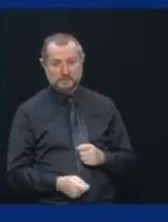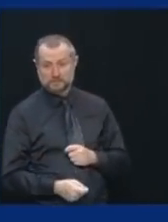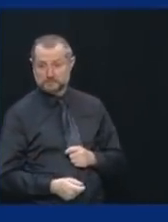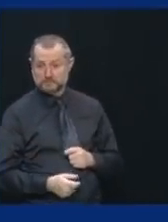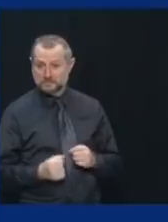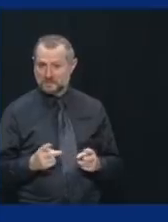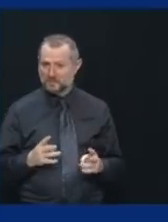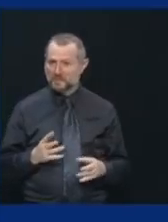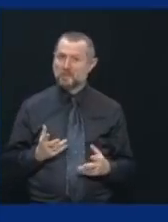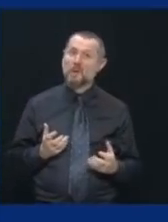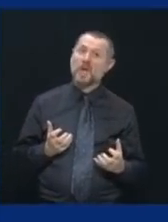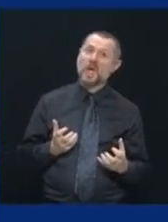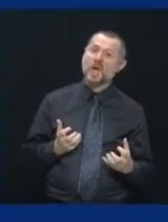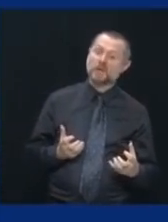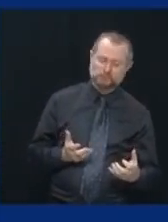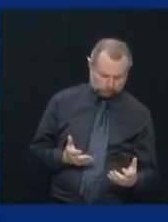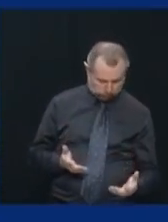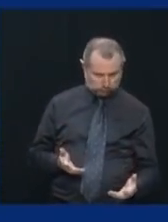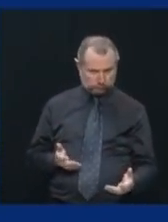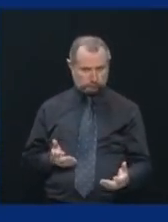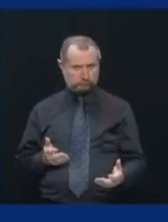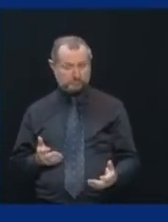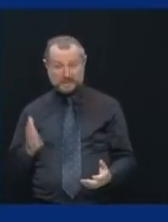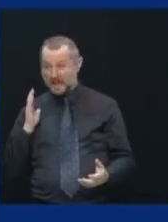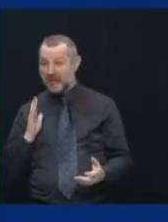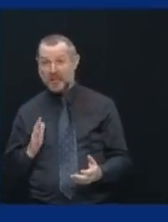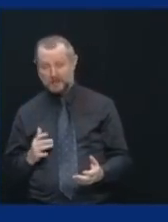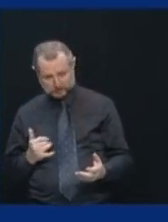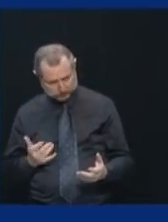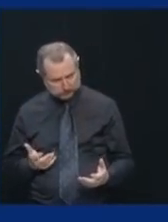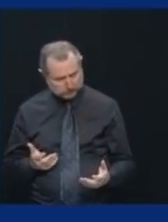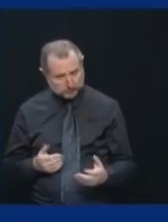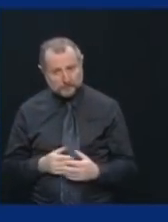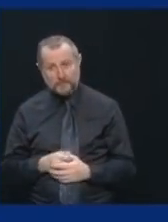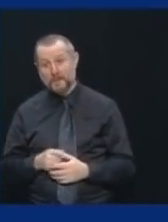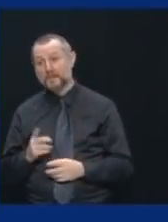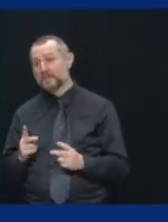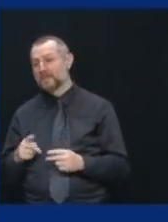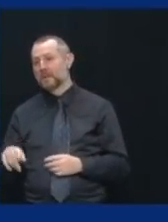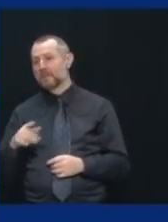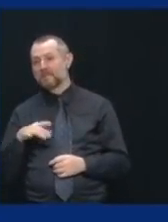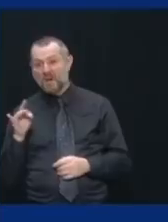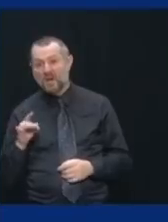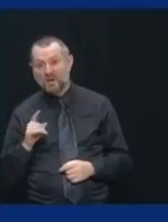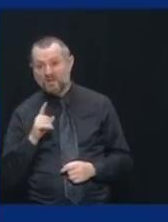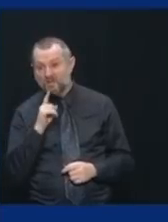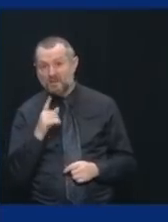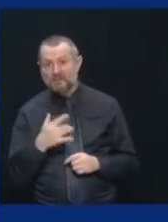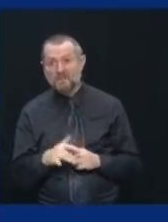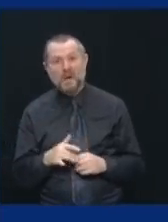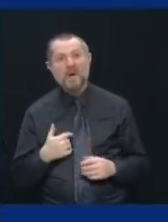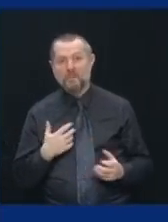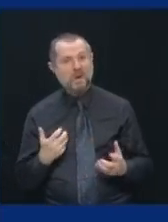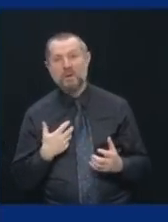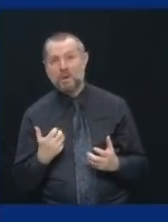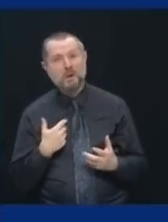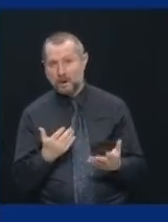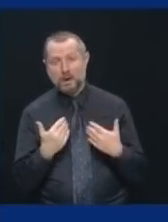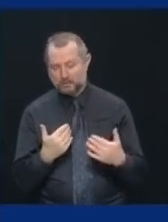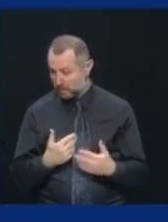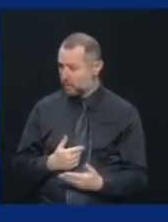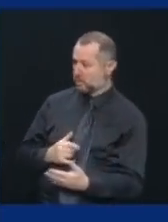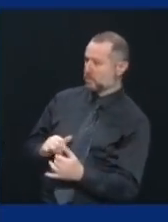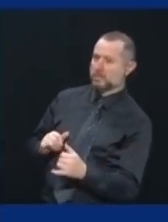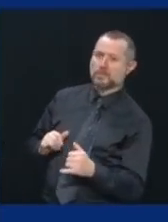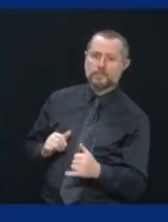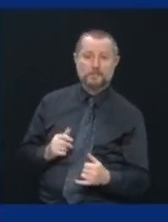when people knew they couldn't get it. When it became rare and precious, then more people wanted it. So you now